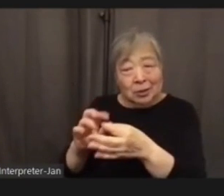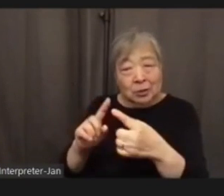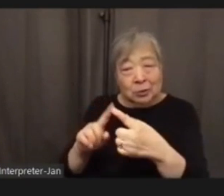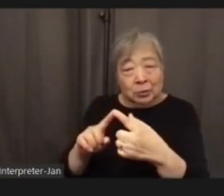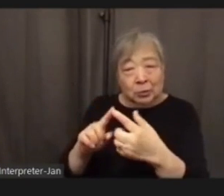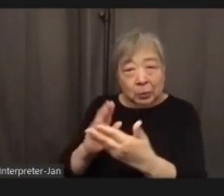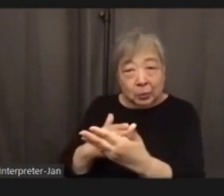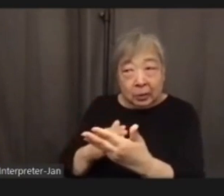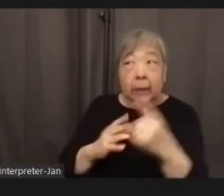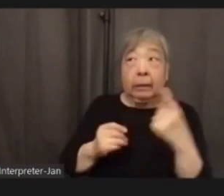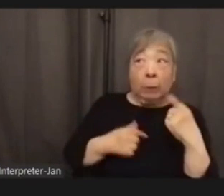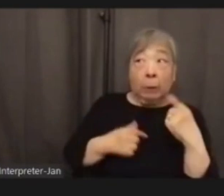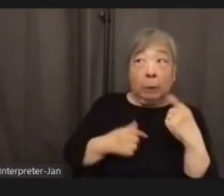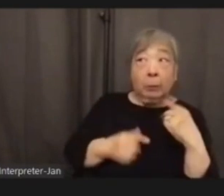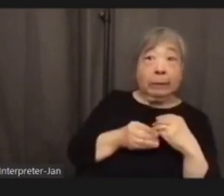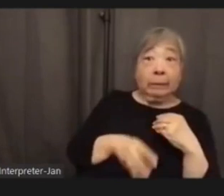community.